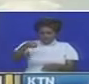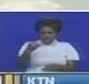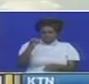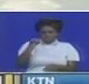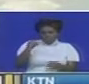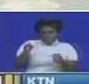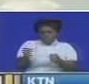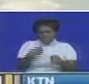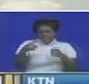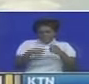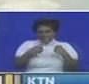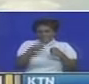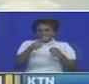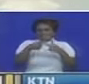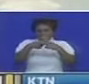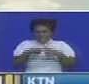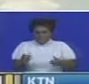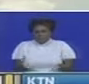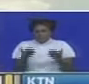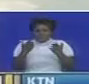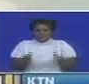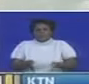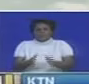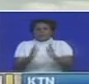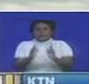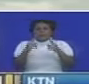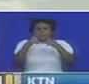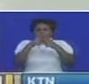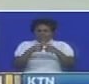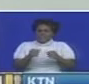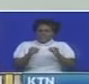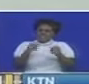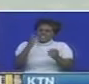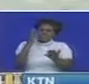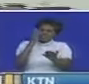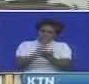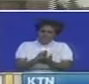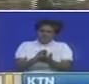will begin on the new and improved Outer Ring Road. But whether the road will prove a